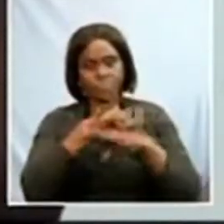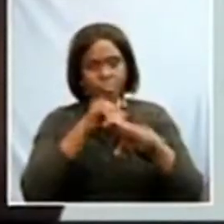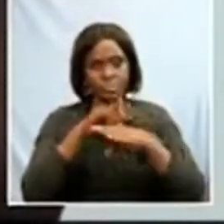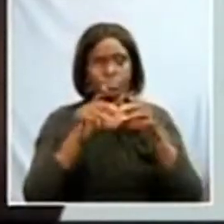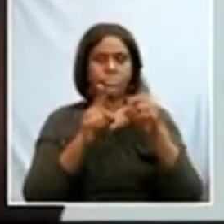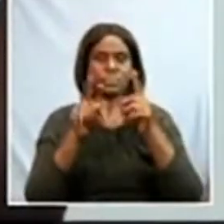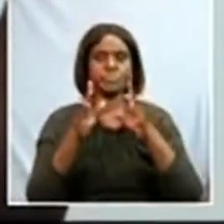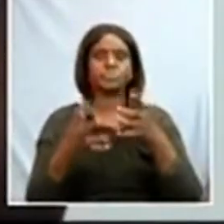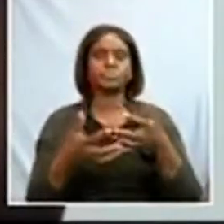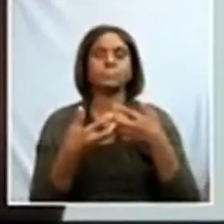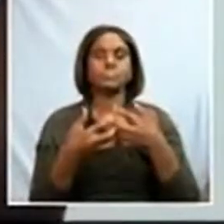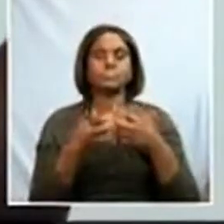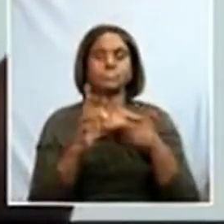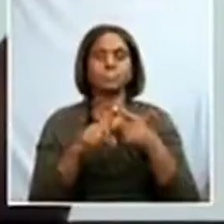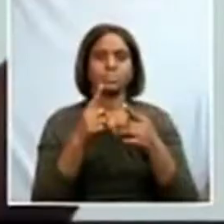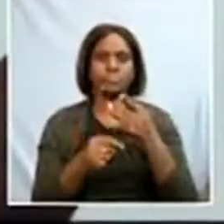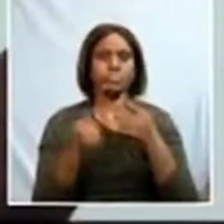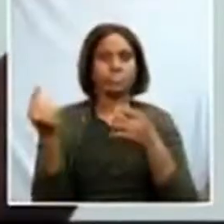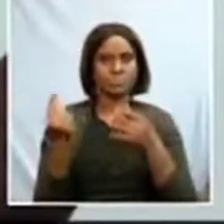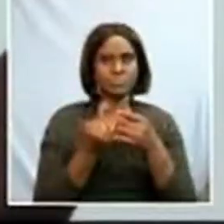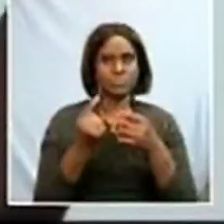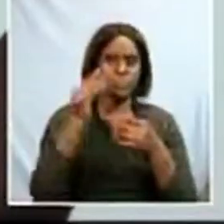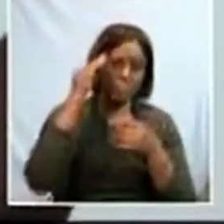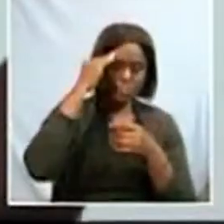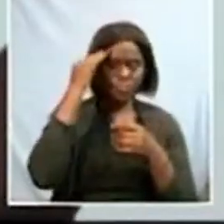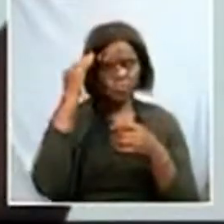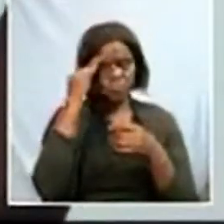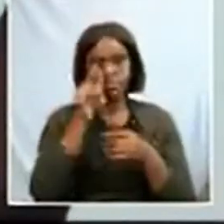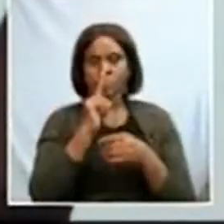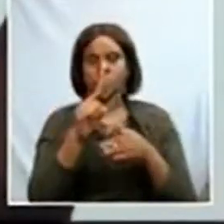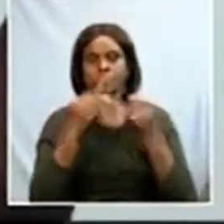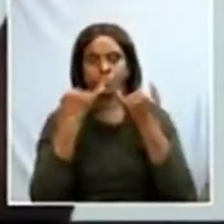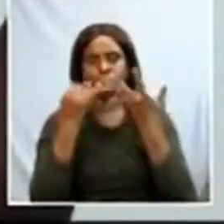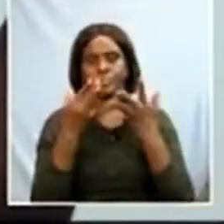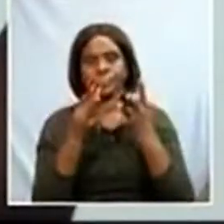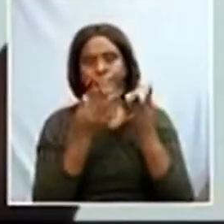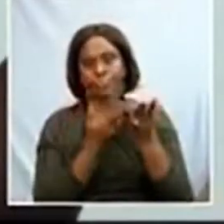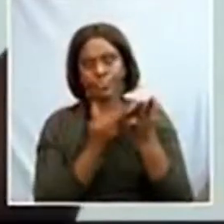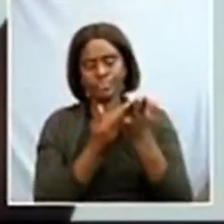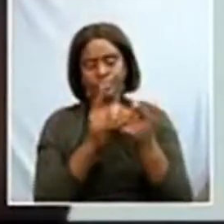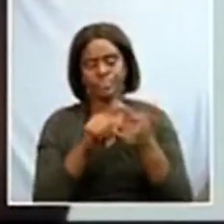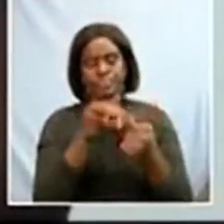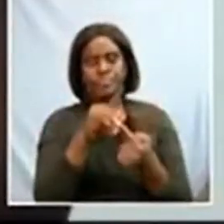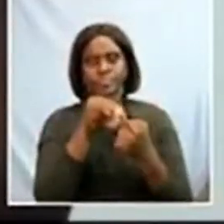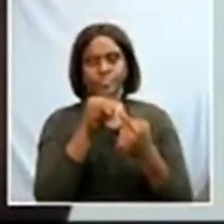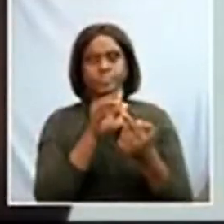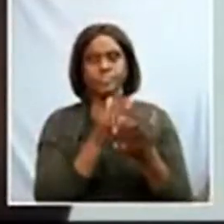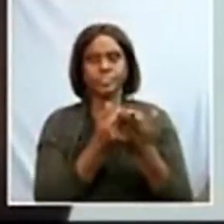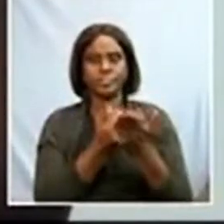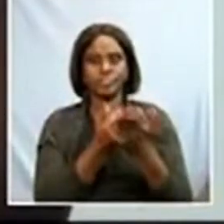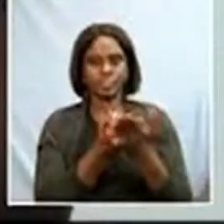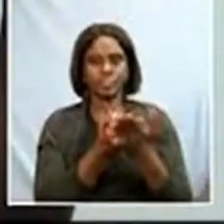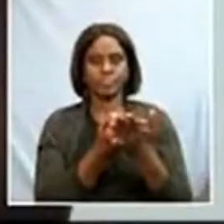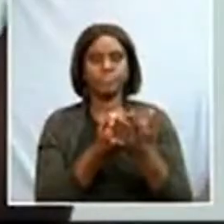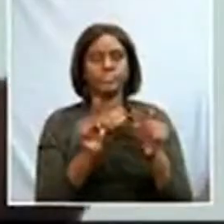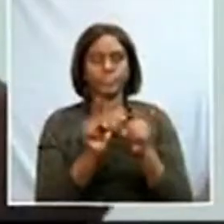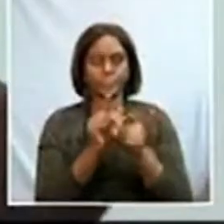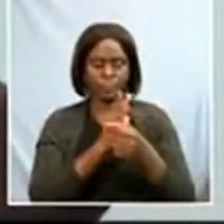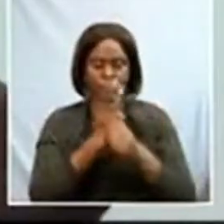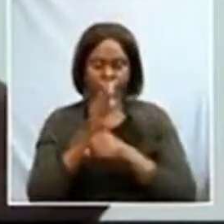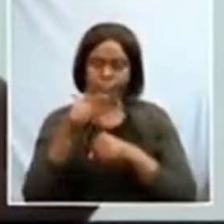director engineering to come and ascertain, confirm it to the specifications, and then